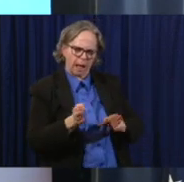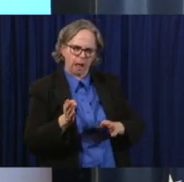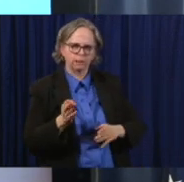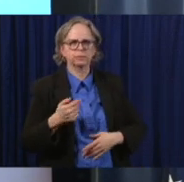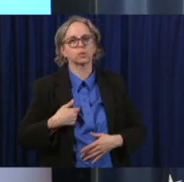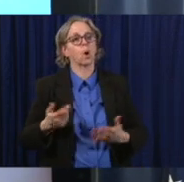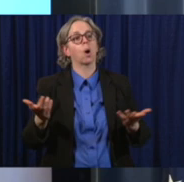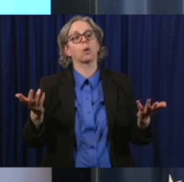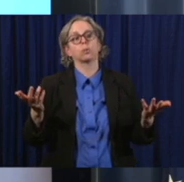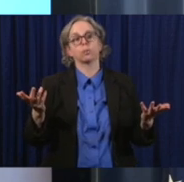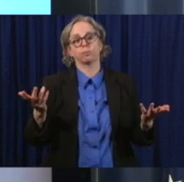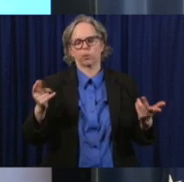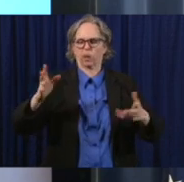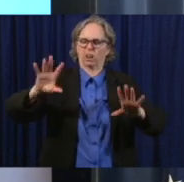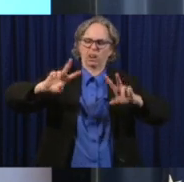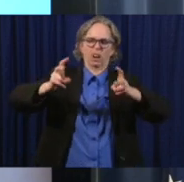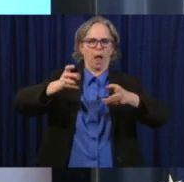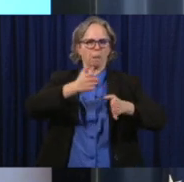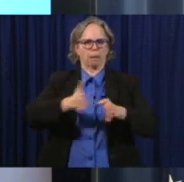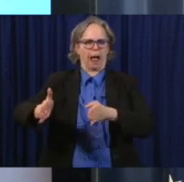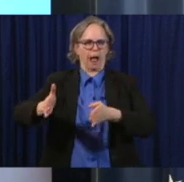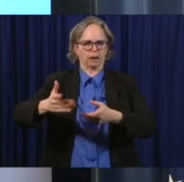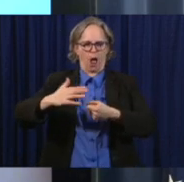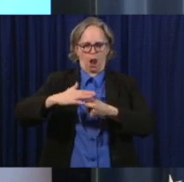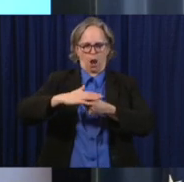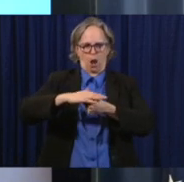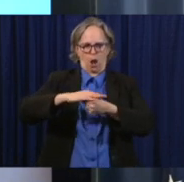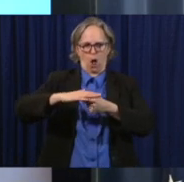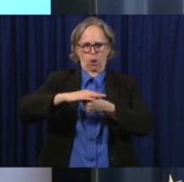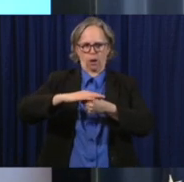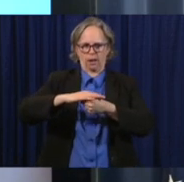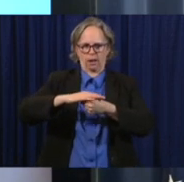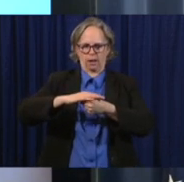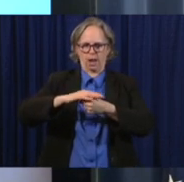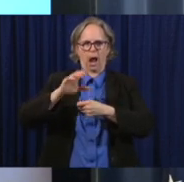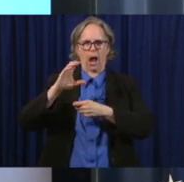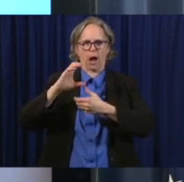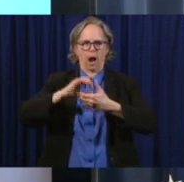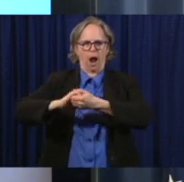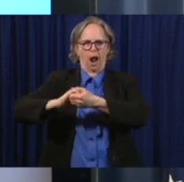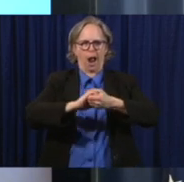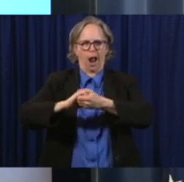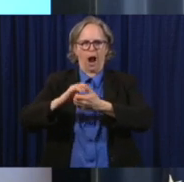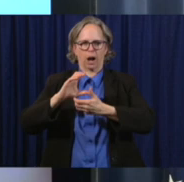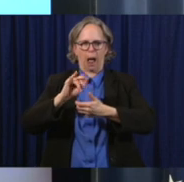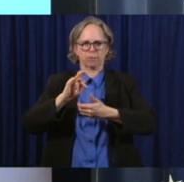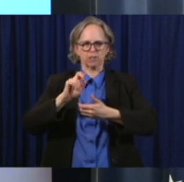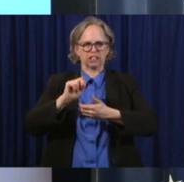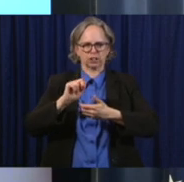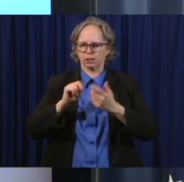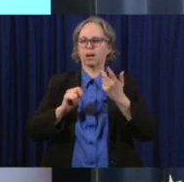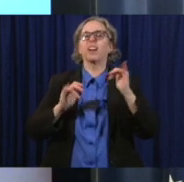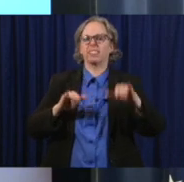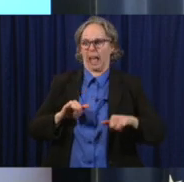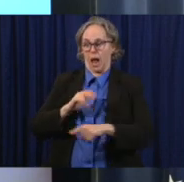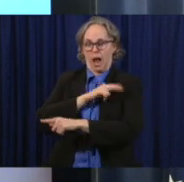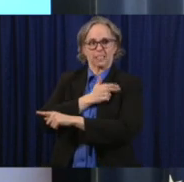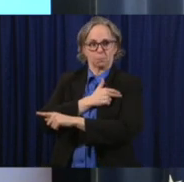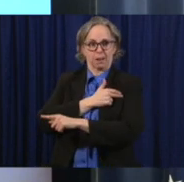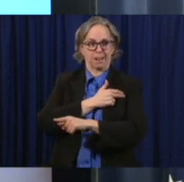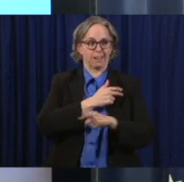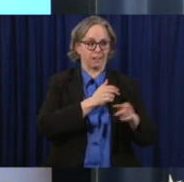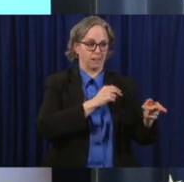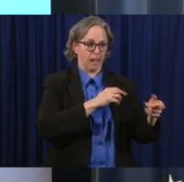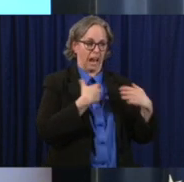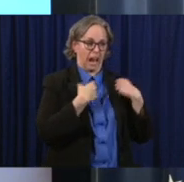as local collaboration with hospitals, local health departments, and nursing